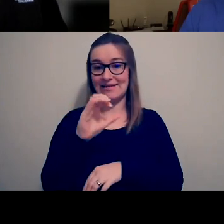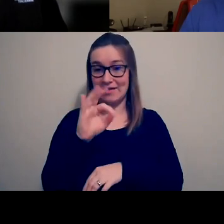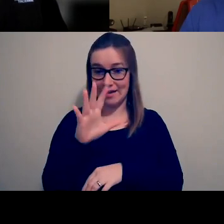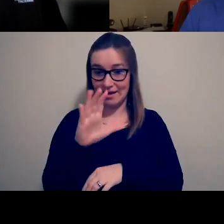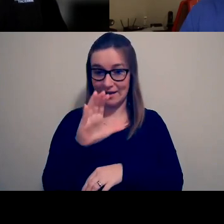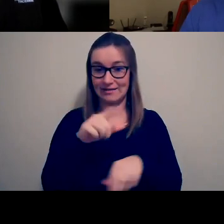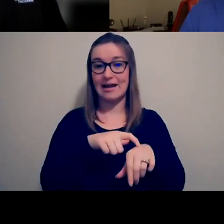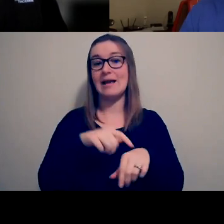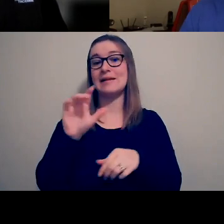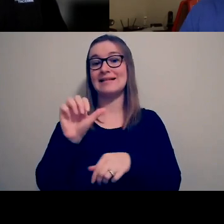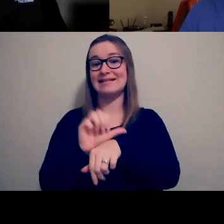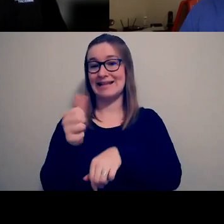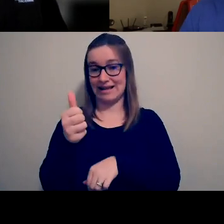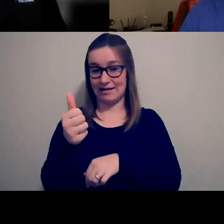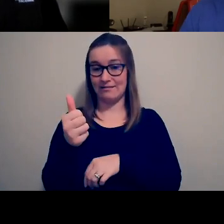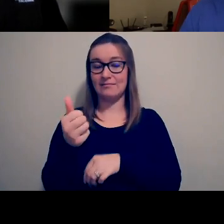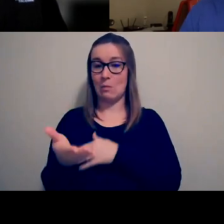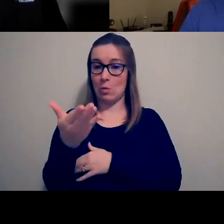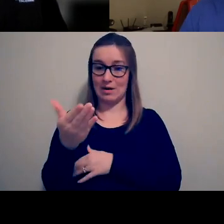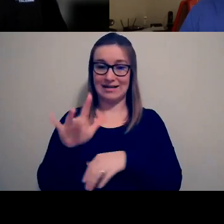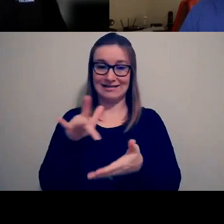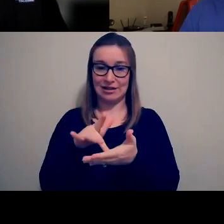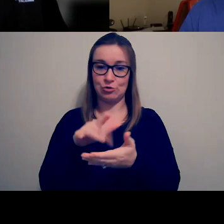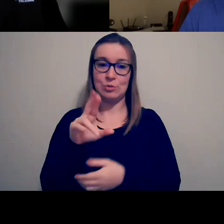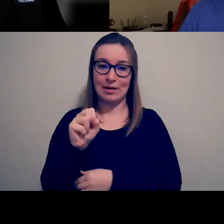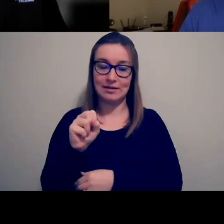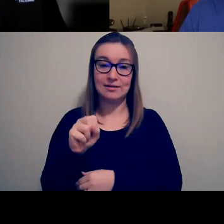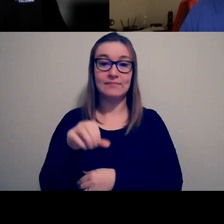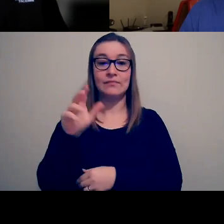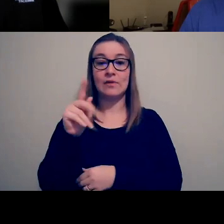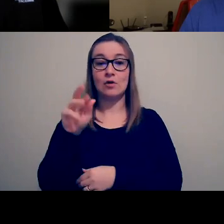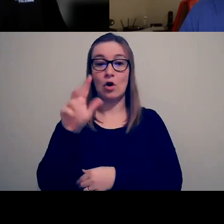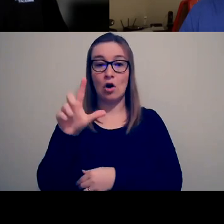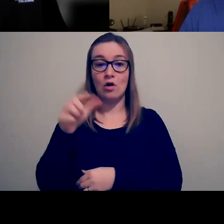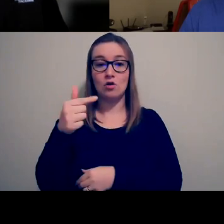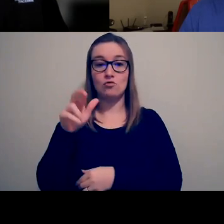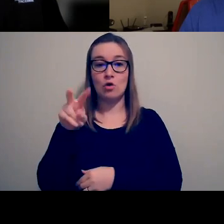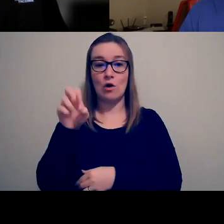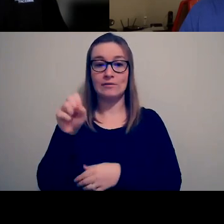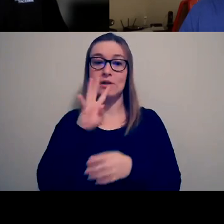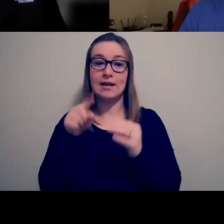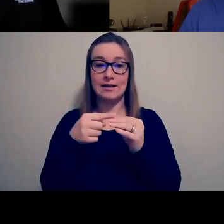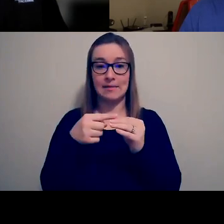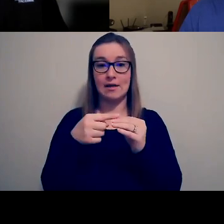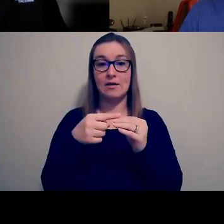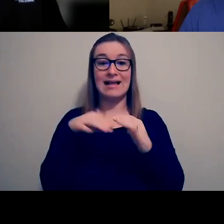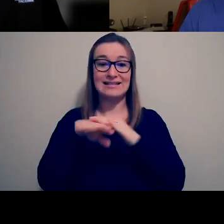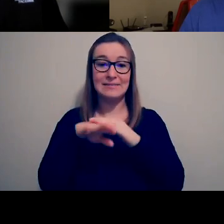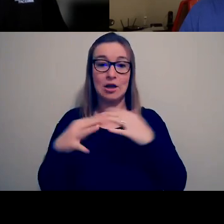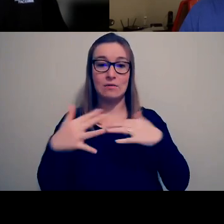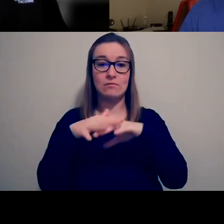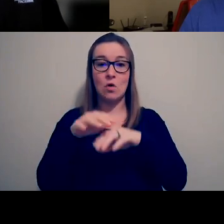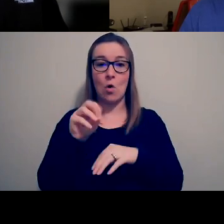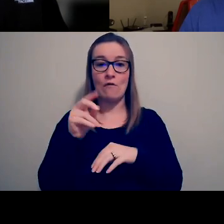a.m. Central in the U.S., and it will be Carl Groves speaking about accessibility overlays and